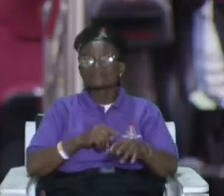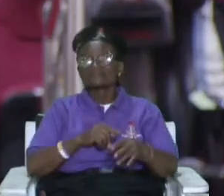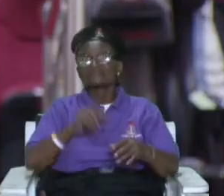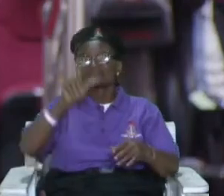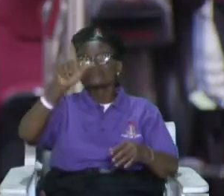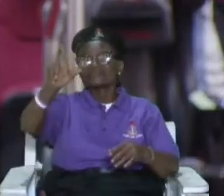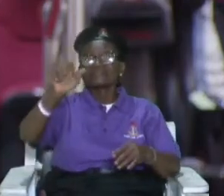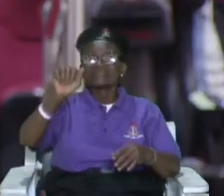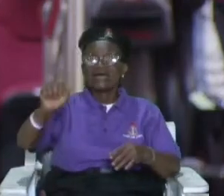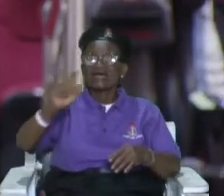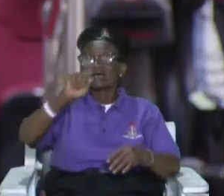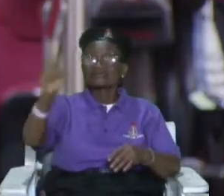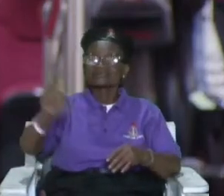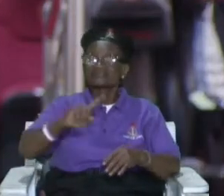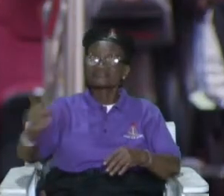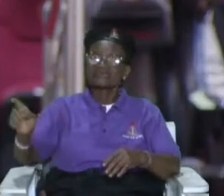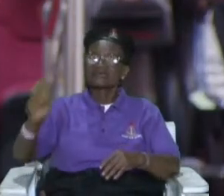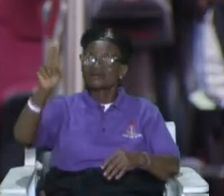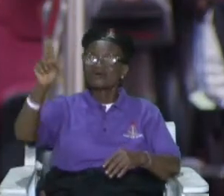Lazarus was already dead.